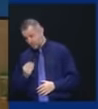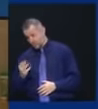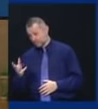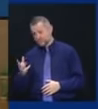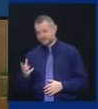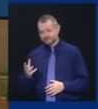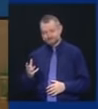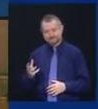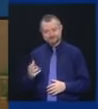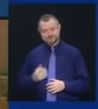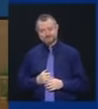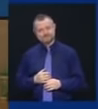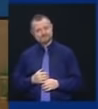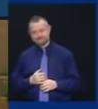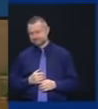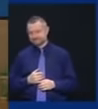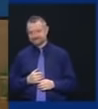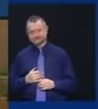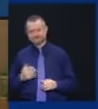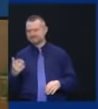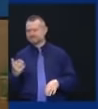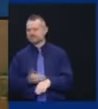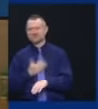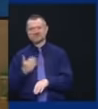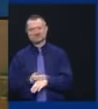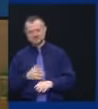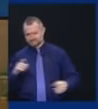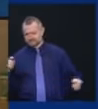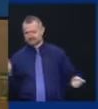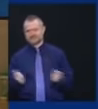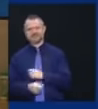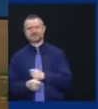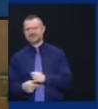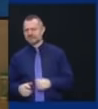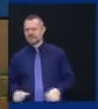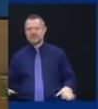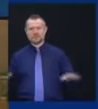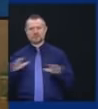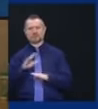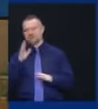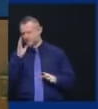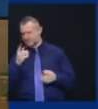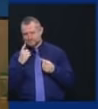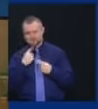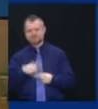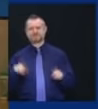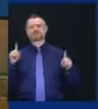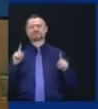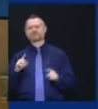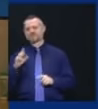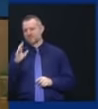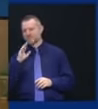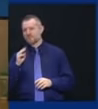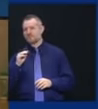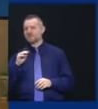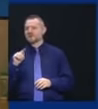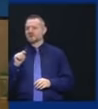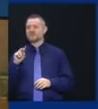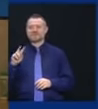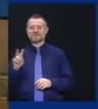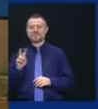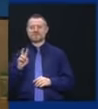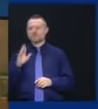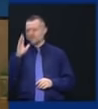going to be a rebirth that brings everyone with it and is going to bring Mount Vernon back even